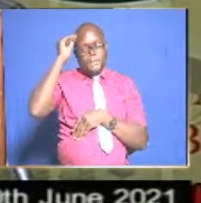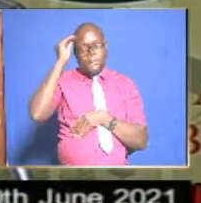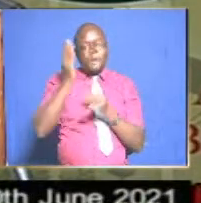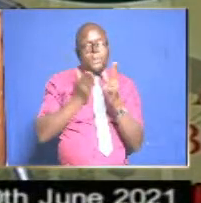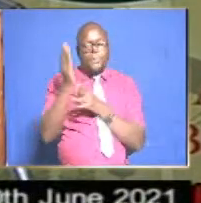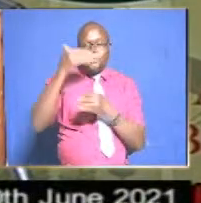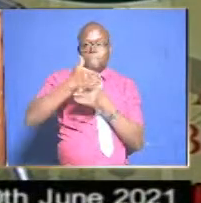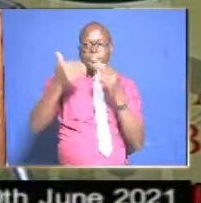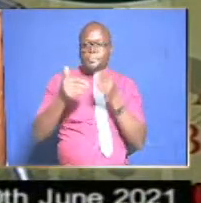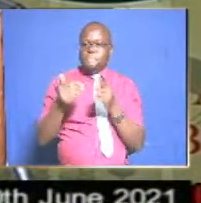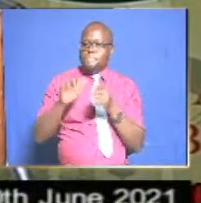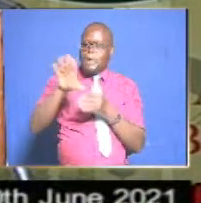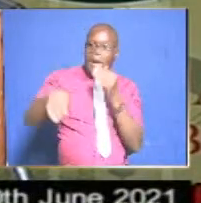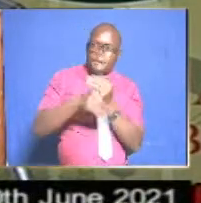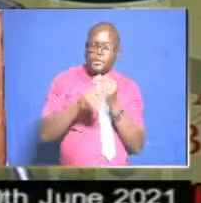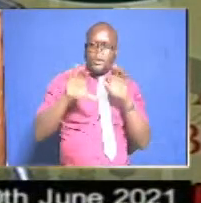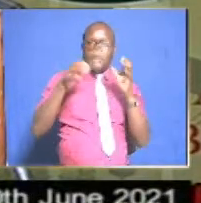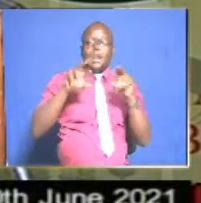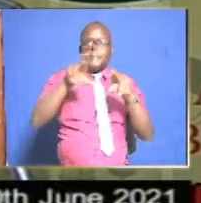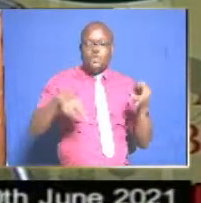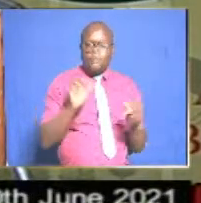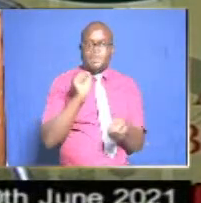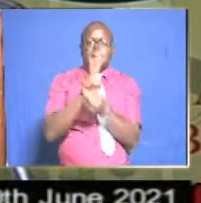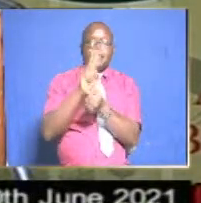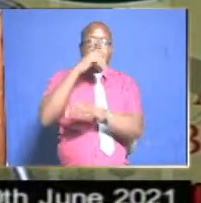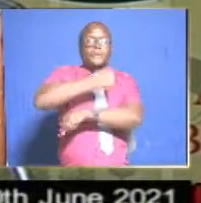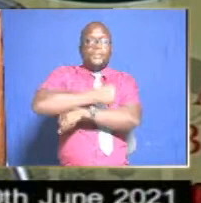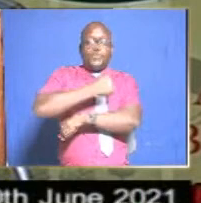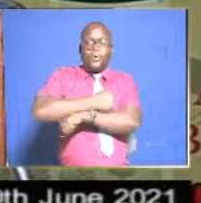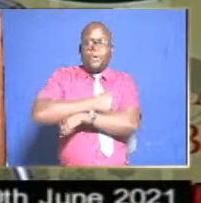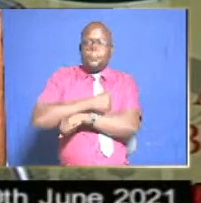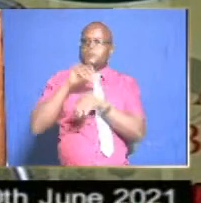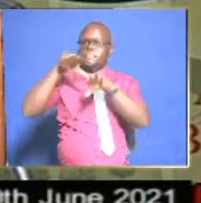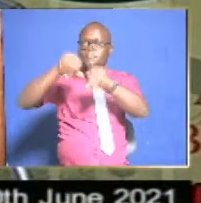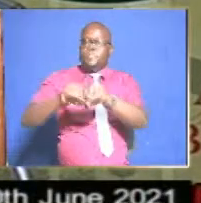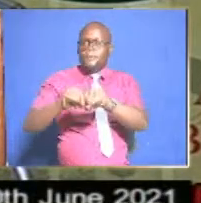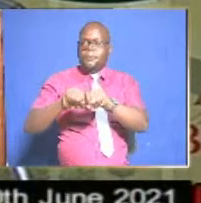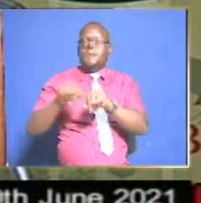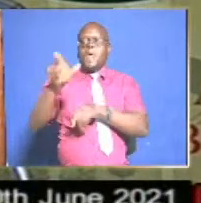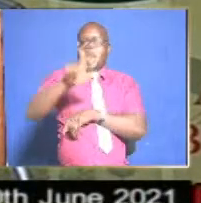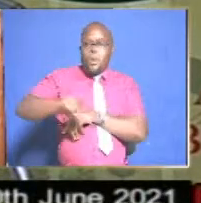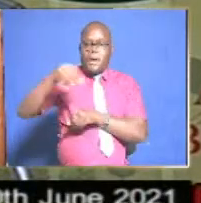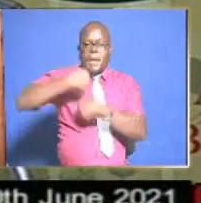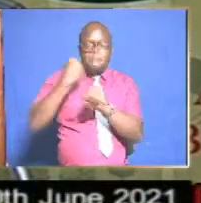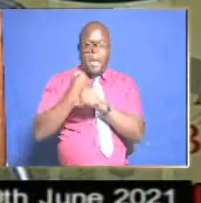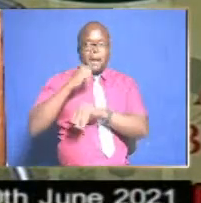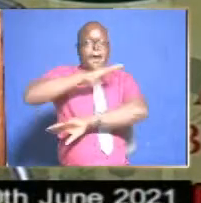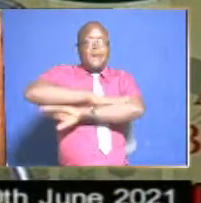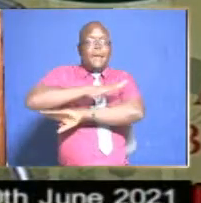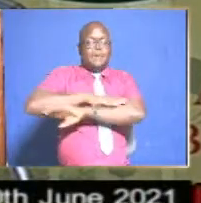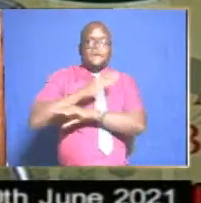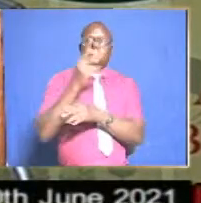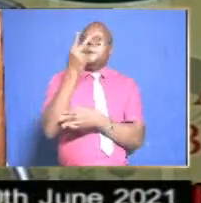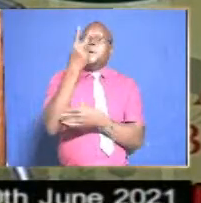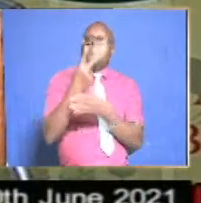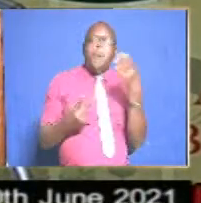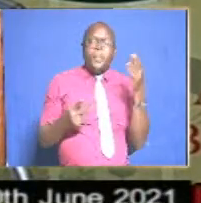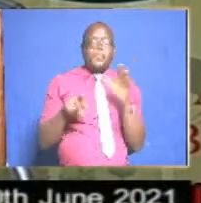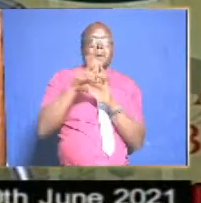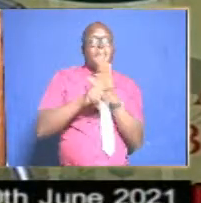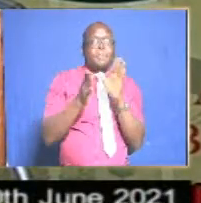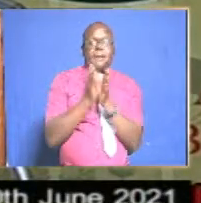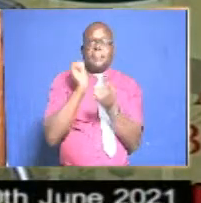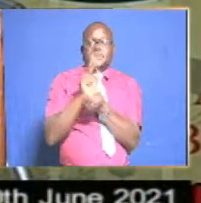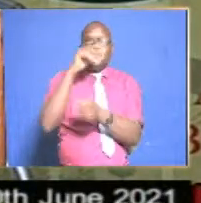construction of additional classrooms in secondary schools, procurement of locally fabricated desks for both primary and secondary schools